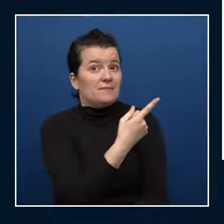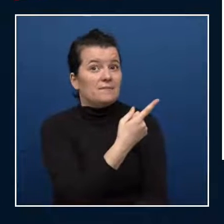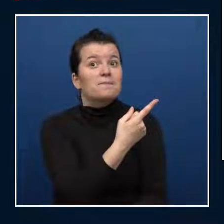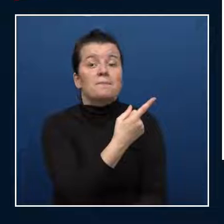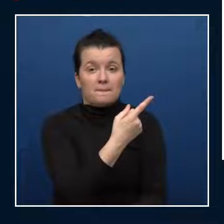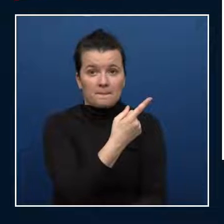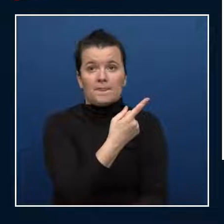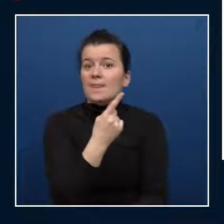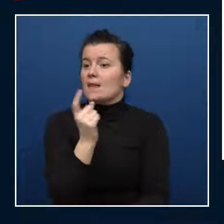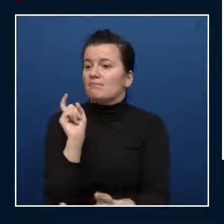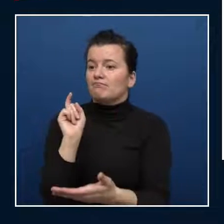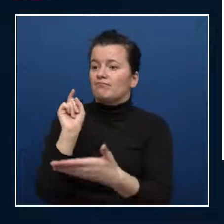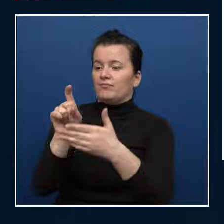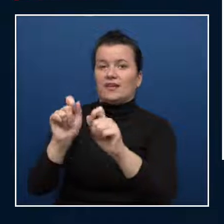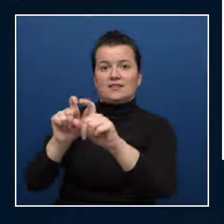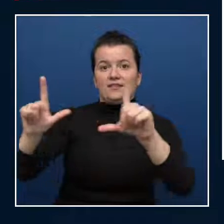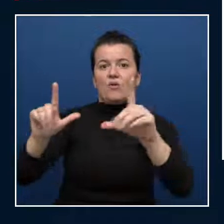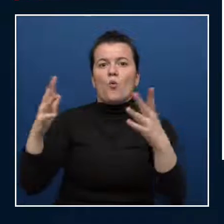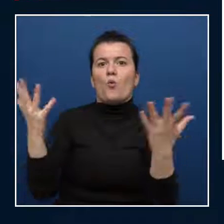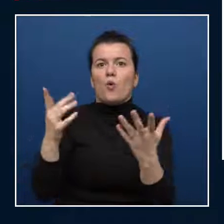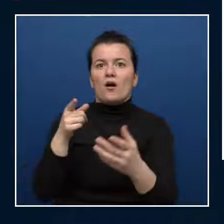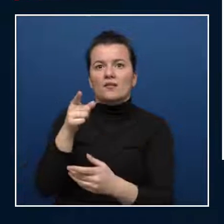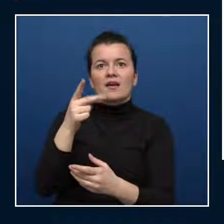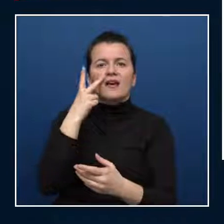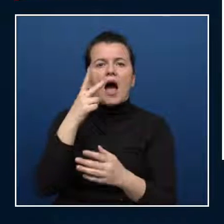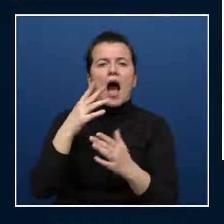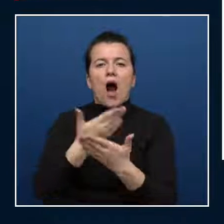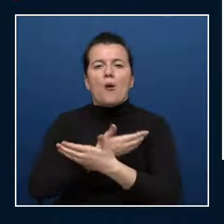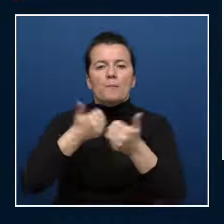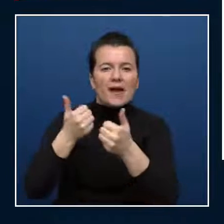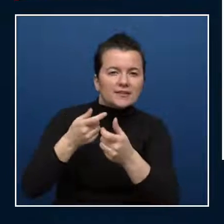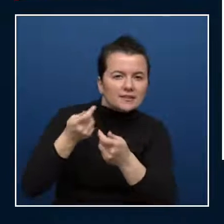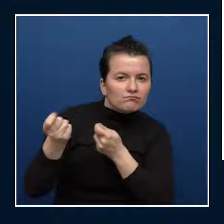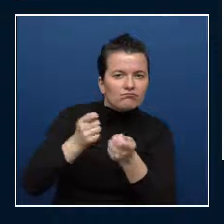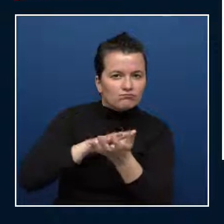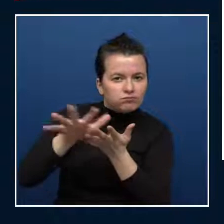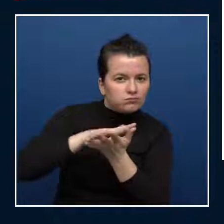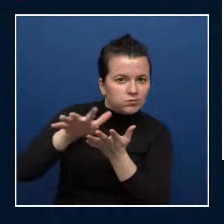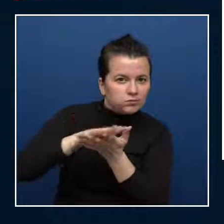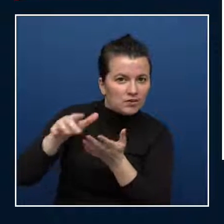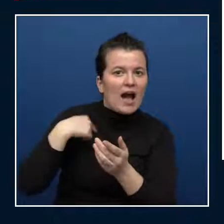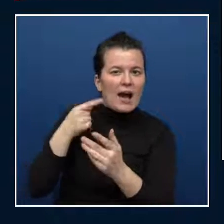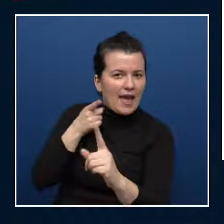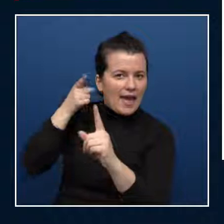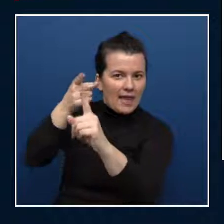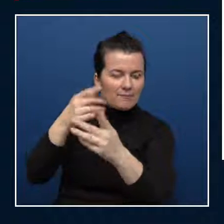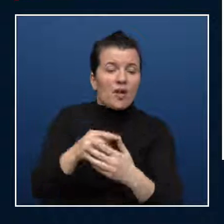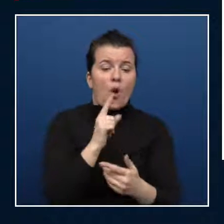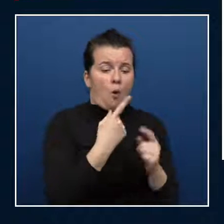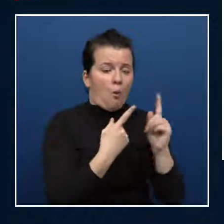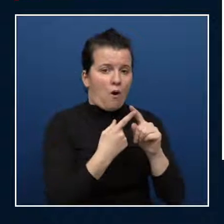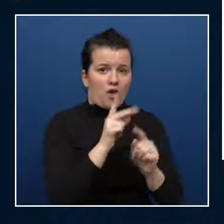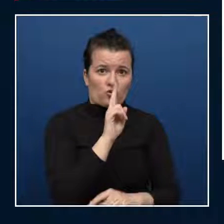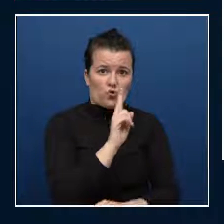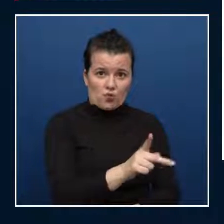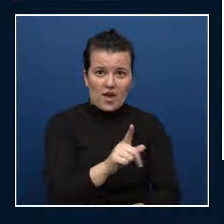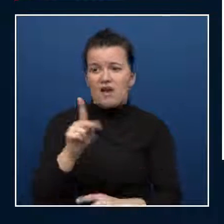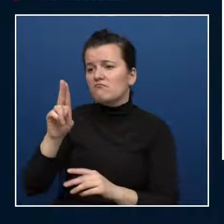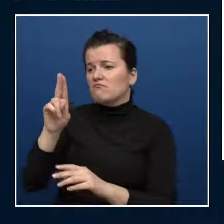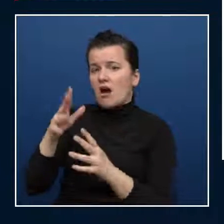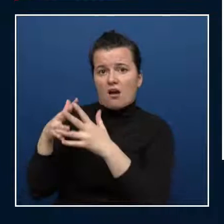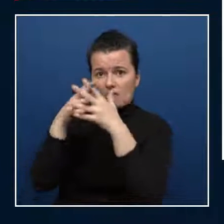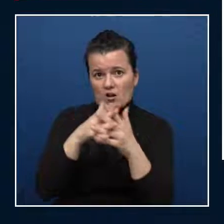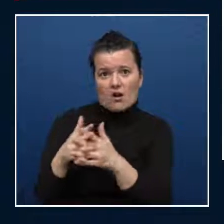up for performance-based routing. And I have a bunch of endpoints. I have one in the UK, I have one in the US, and I have one in